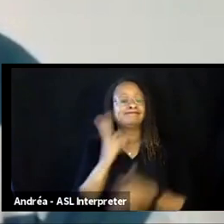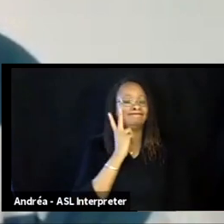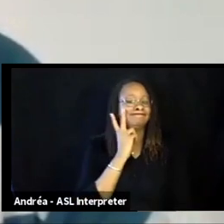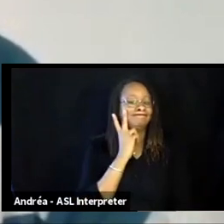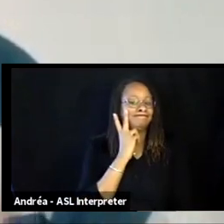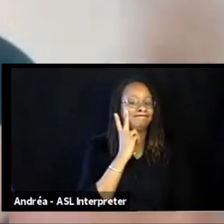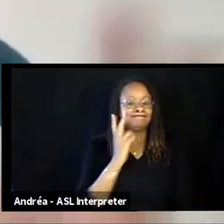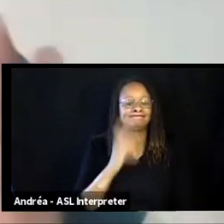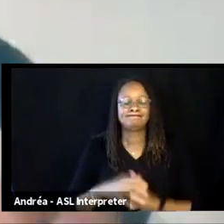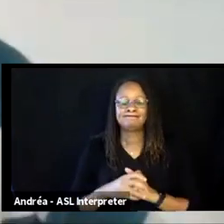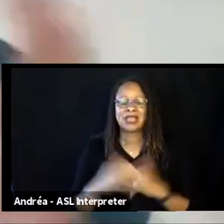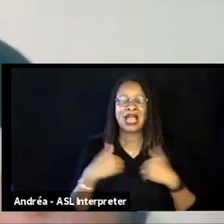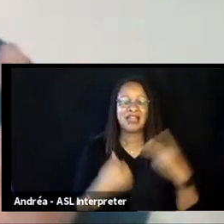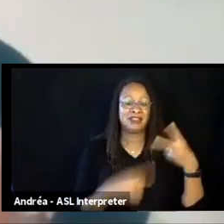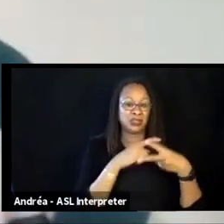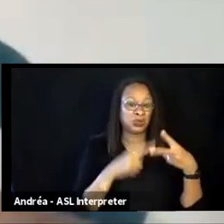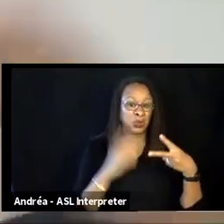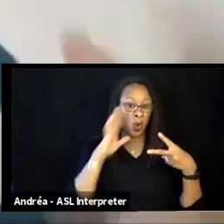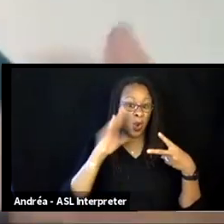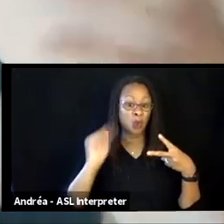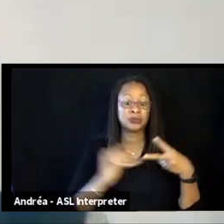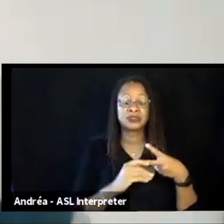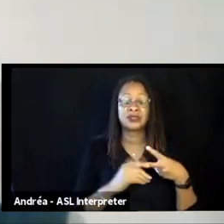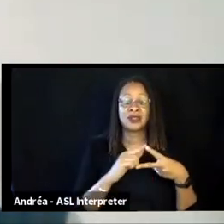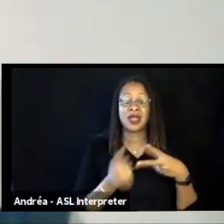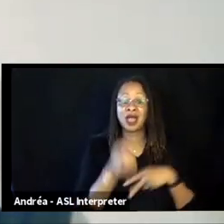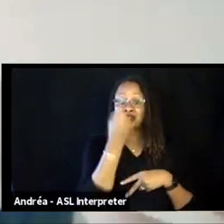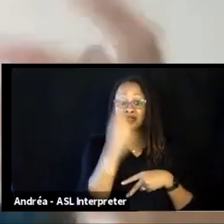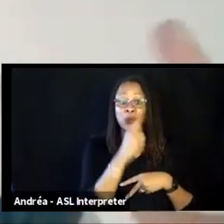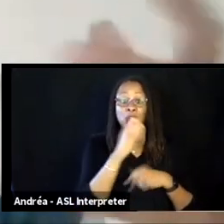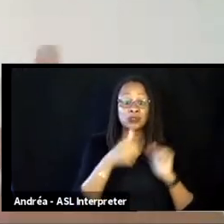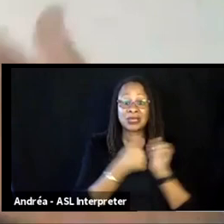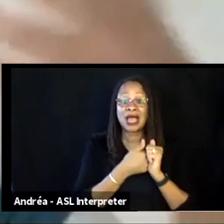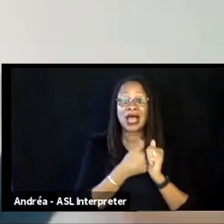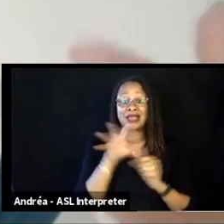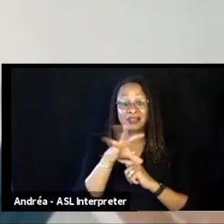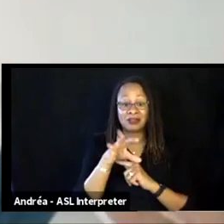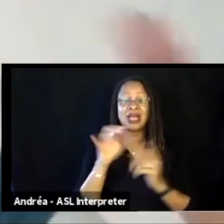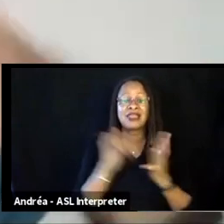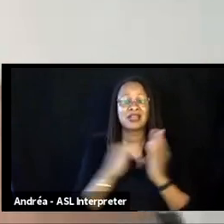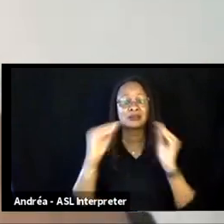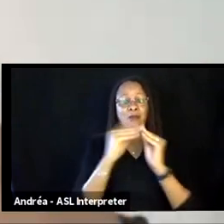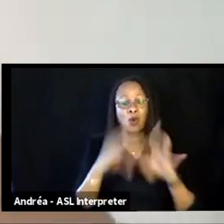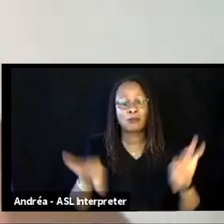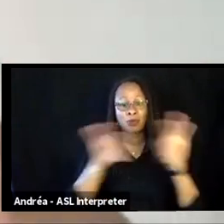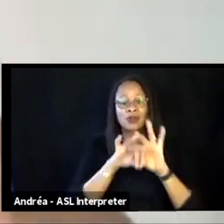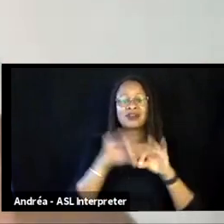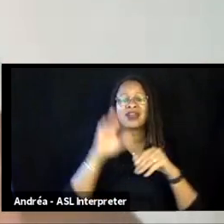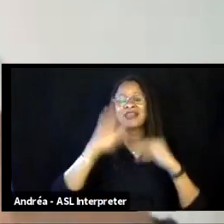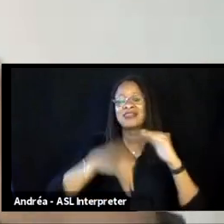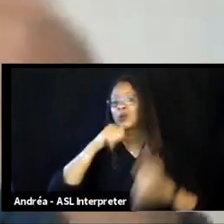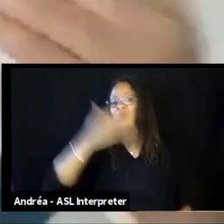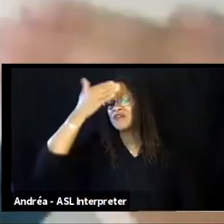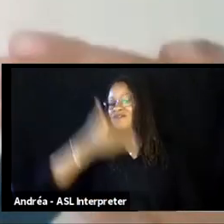I kind of have like two hopes. So one is this understanding of who's behind the camera is actually kind of more important than who's in front of the